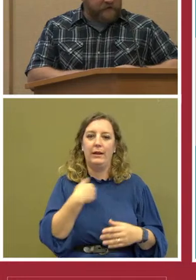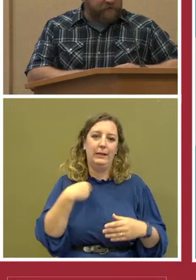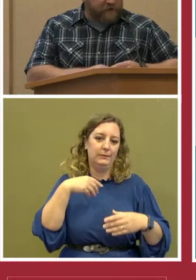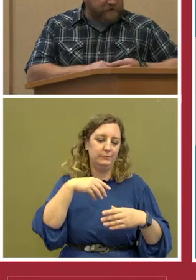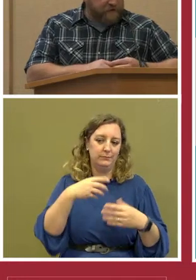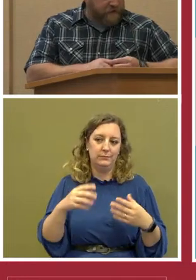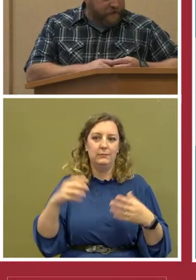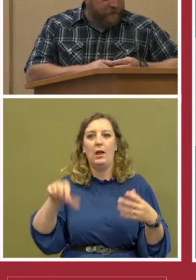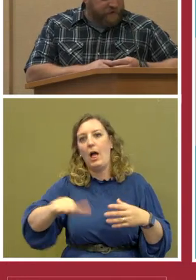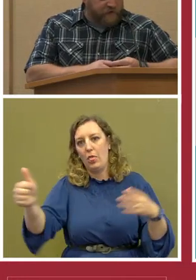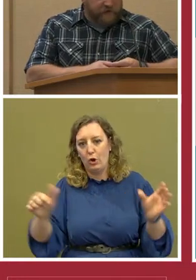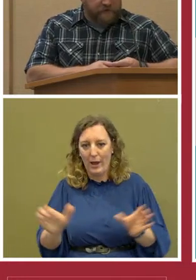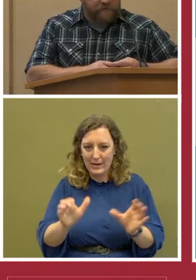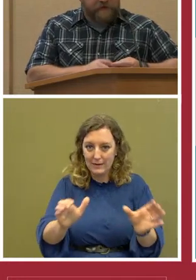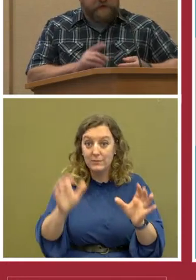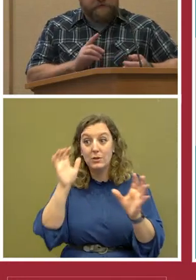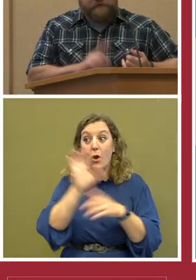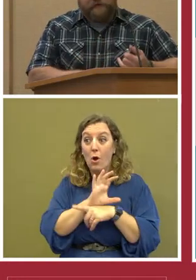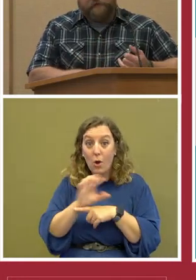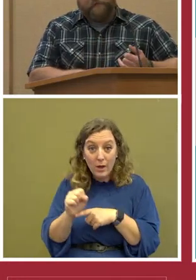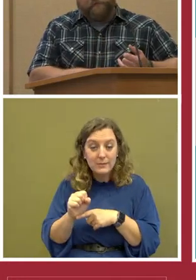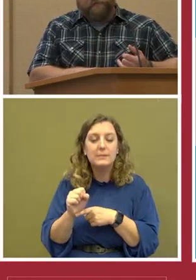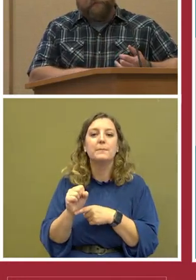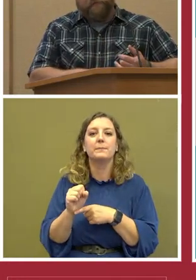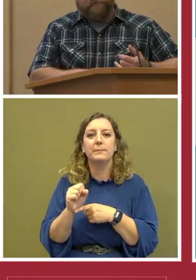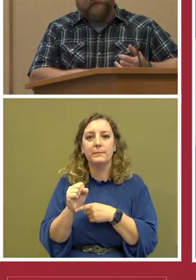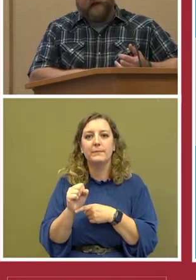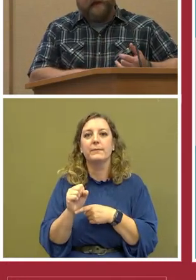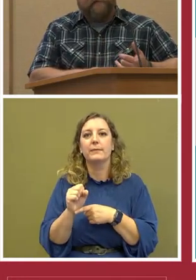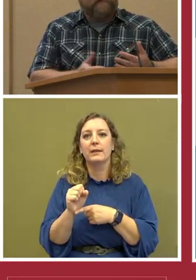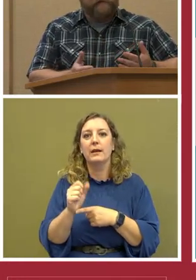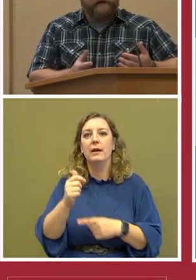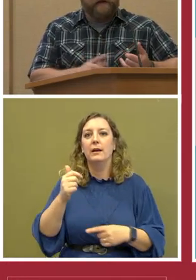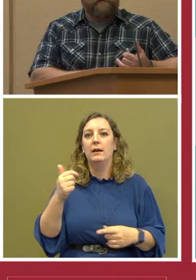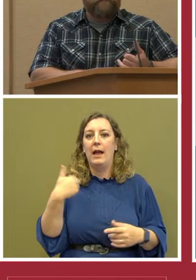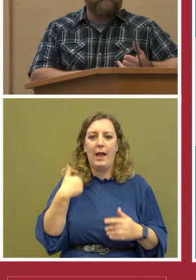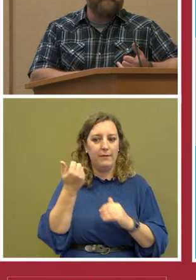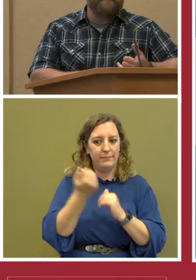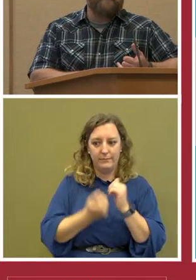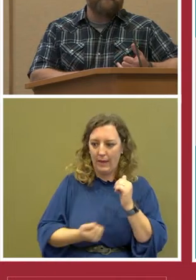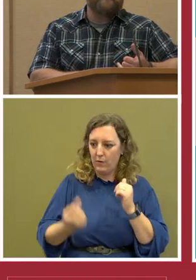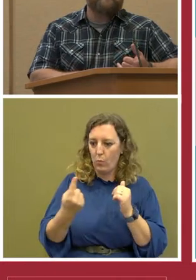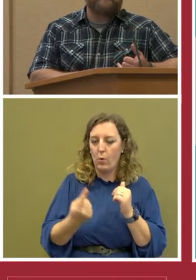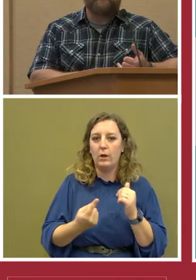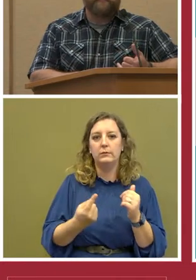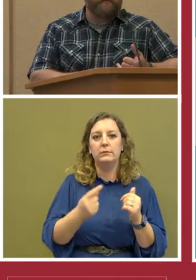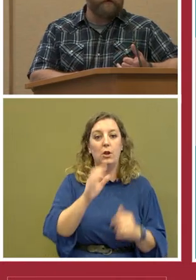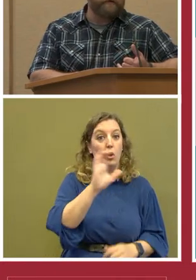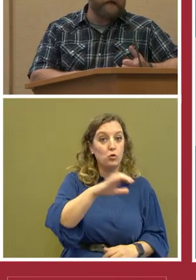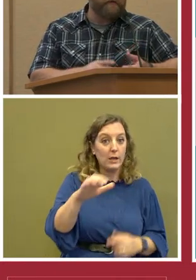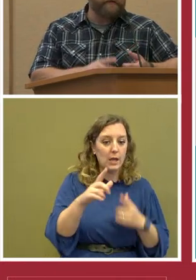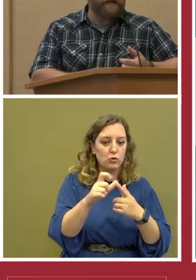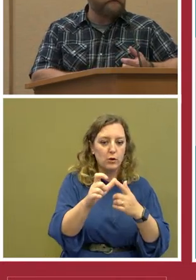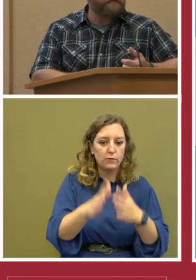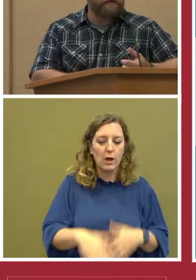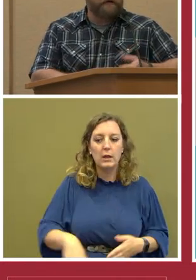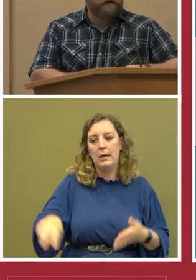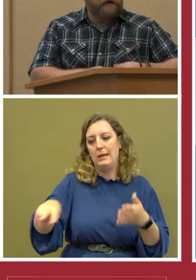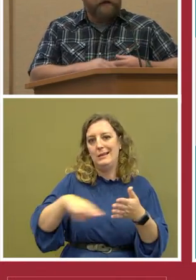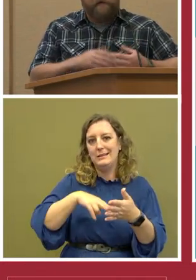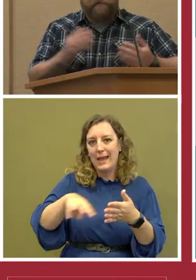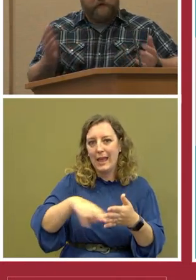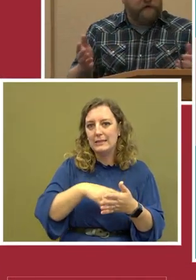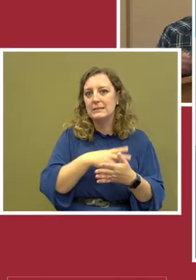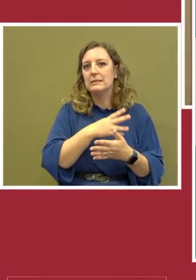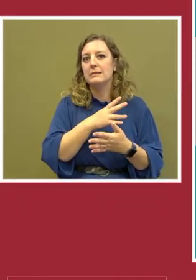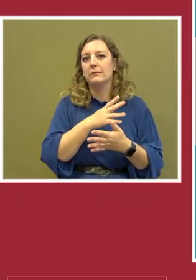extracurricular activities, which is awesome because I have everybody. I have cross-country runners. I have dance.